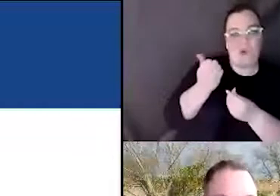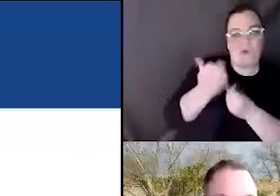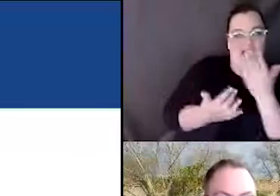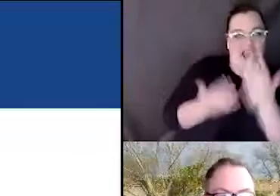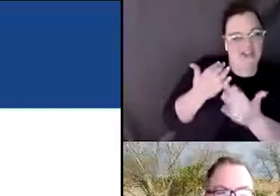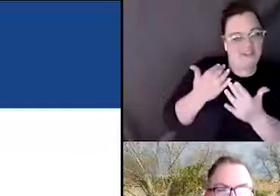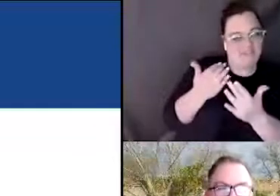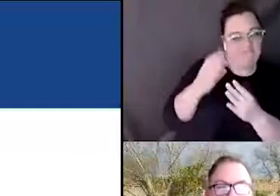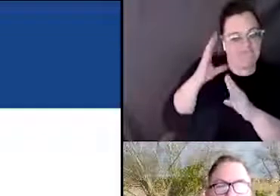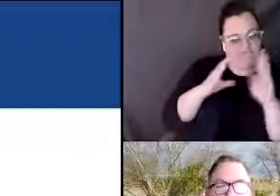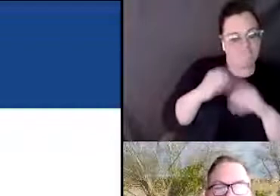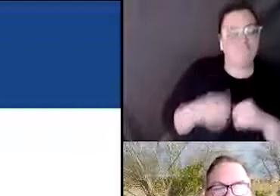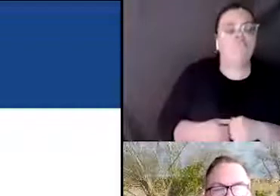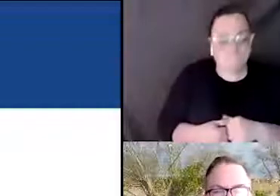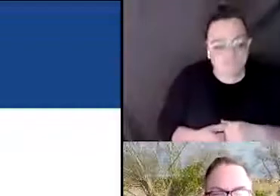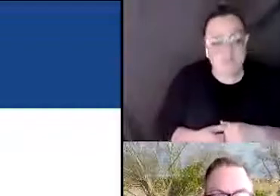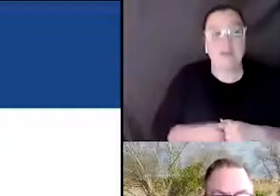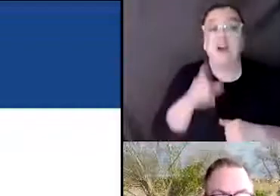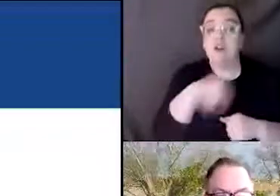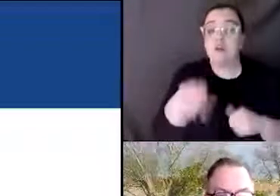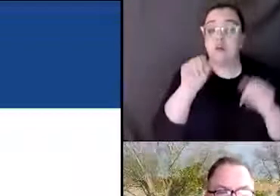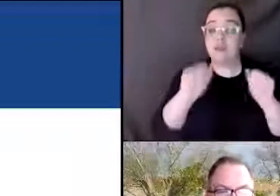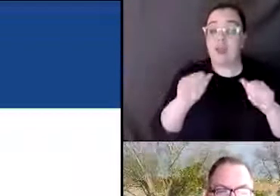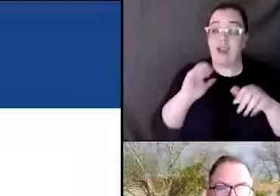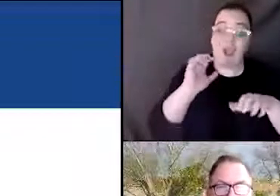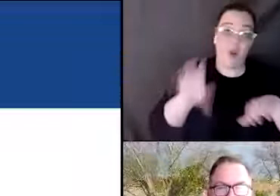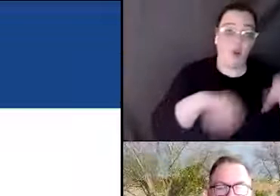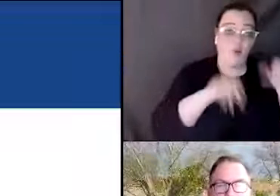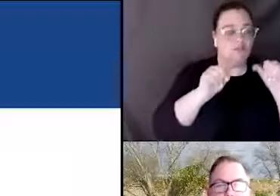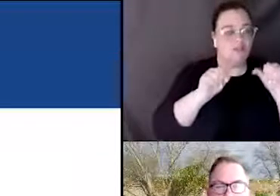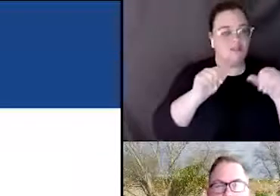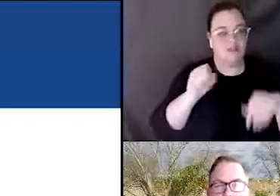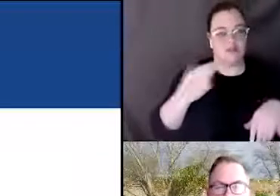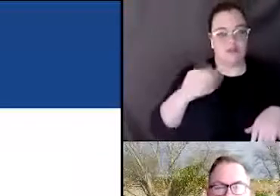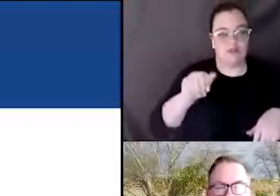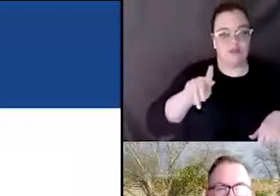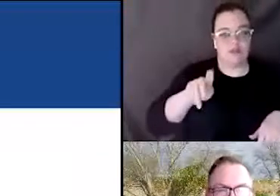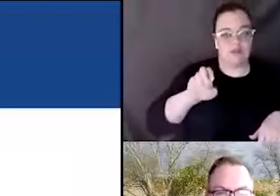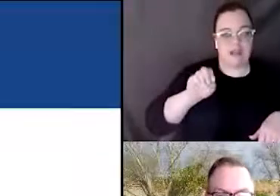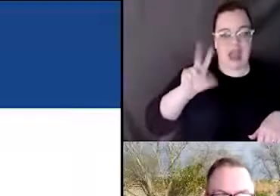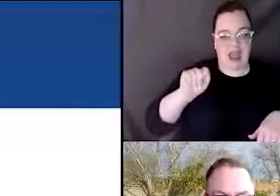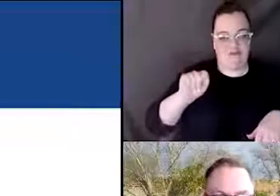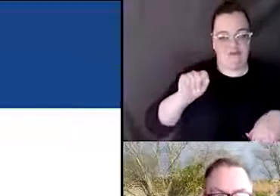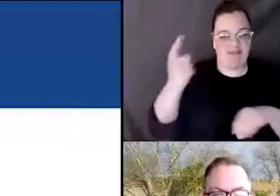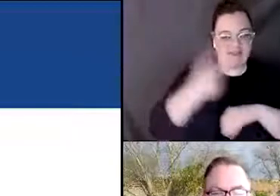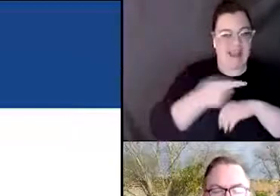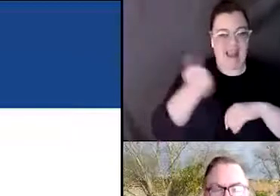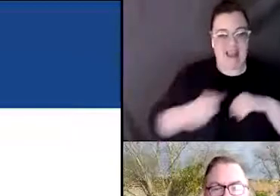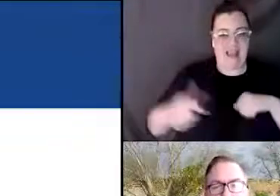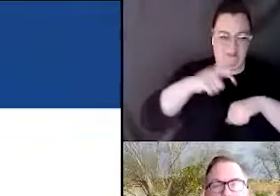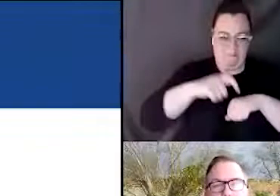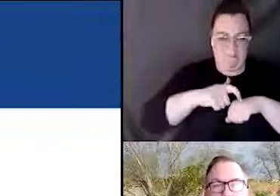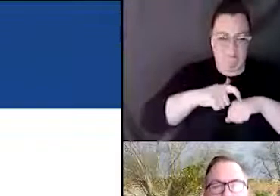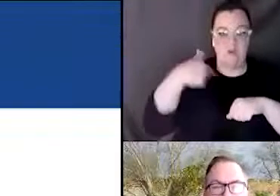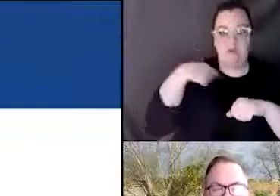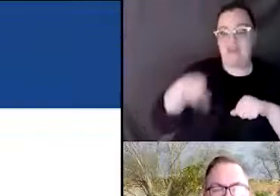as we've said, you can do your ShakeOut drill any day of the year. It is an international date now, so we have all the states, other countries